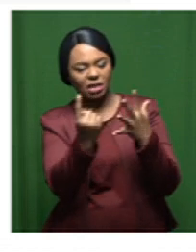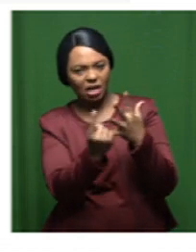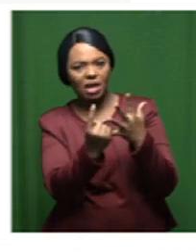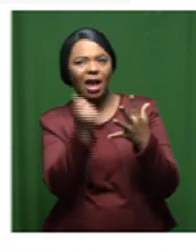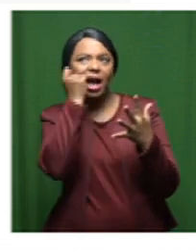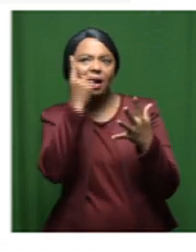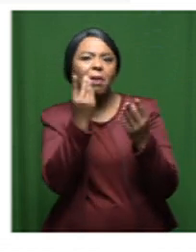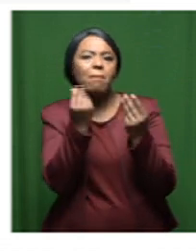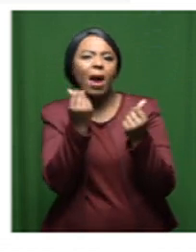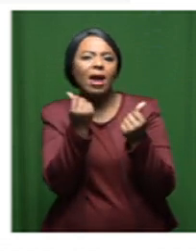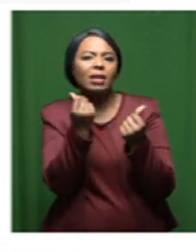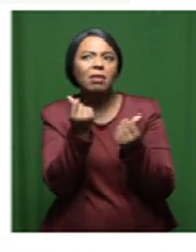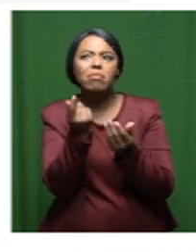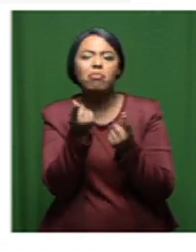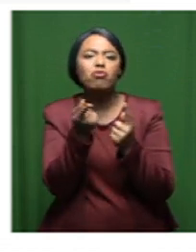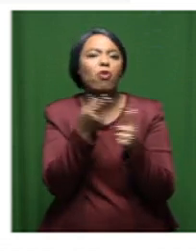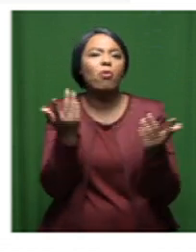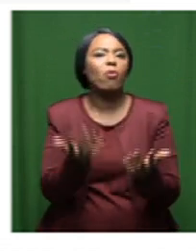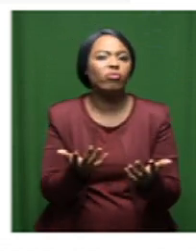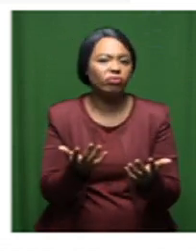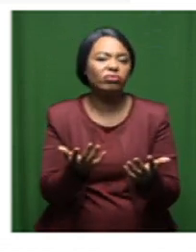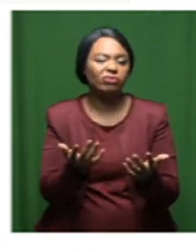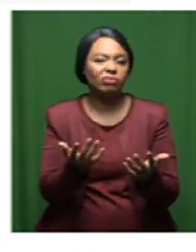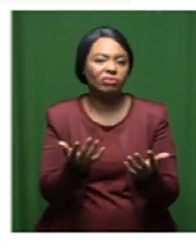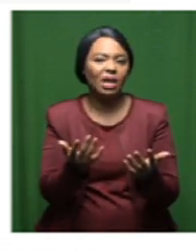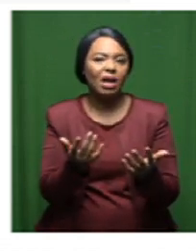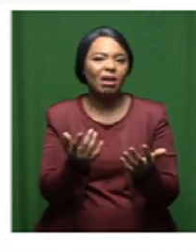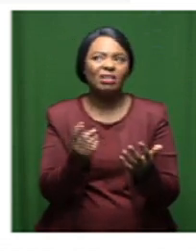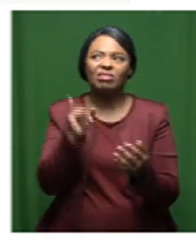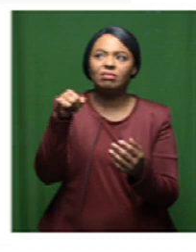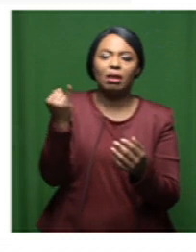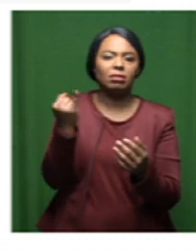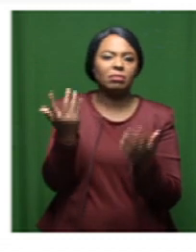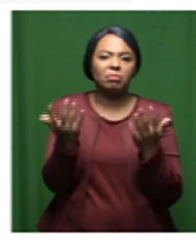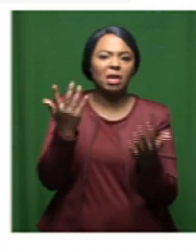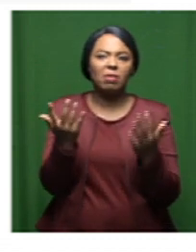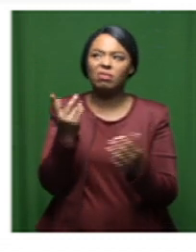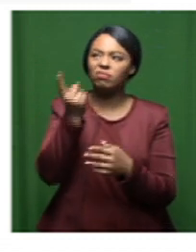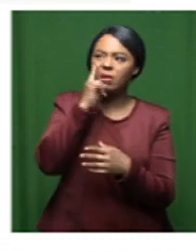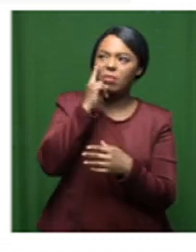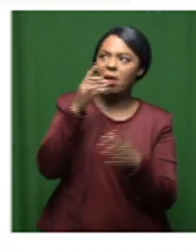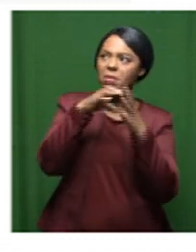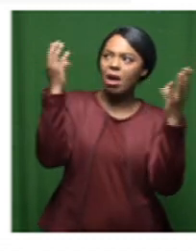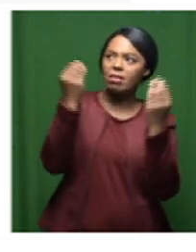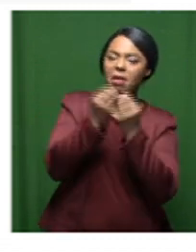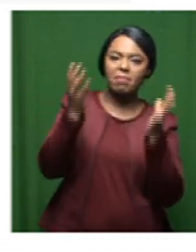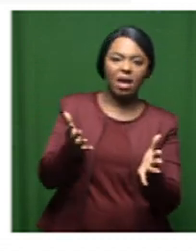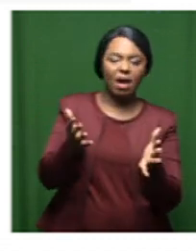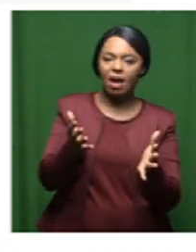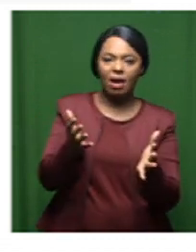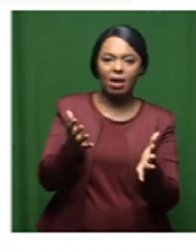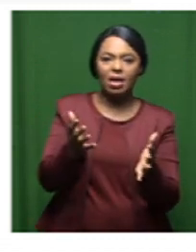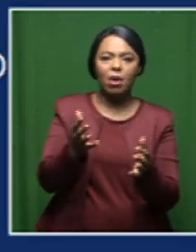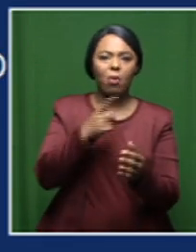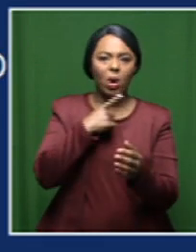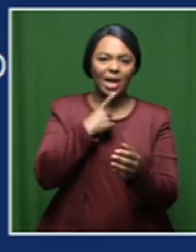where the money is coming from. And it's not just about, looking at these broader things. We're also going into telling